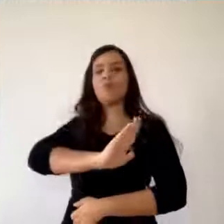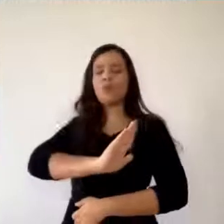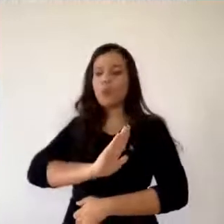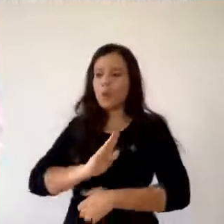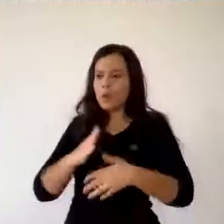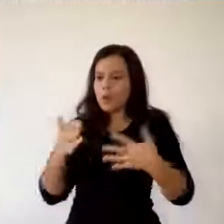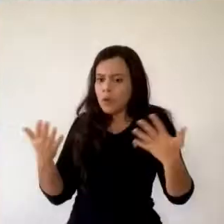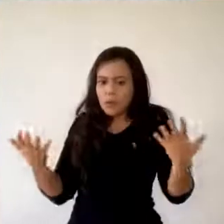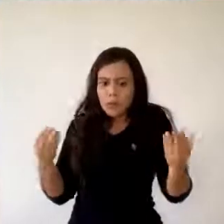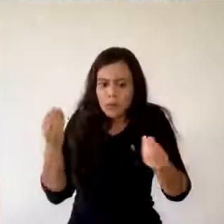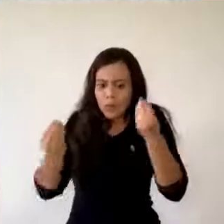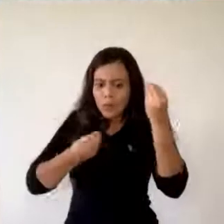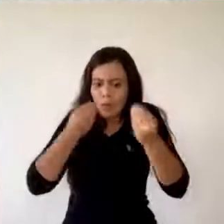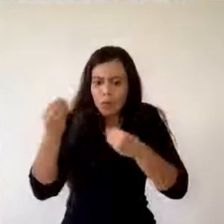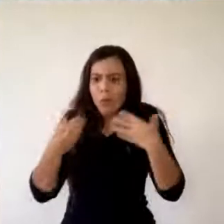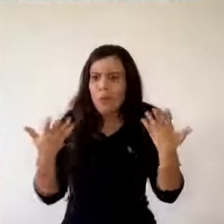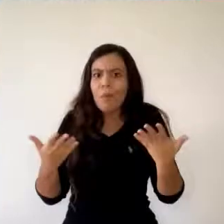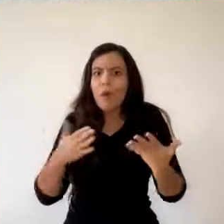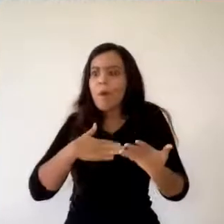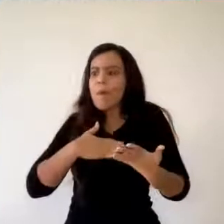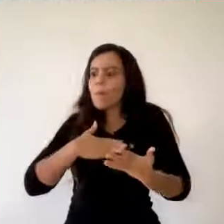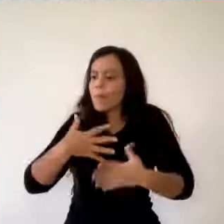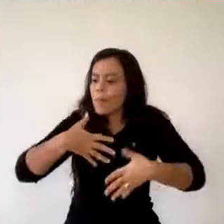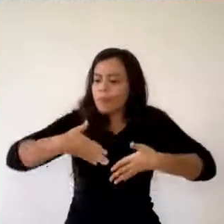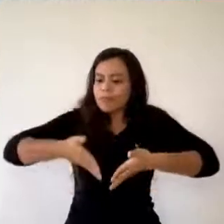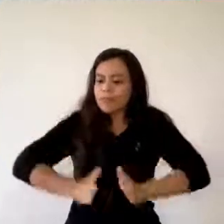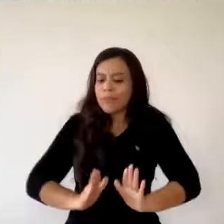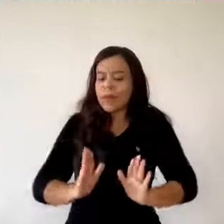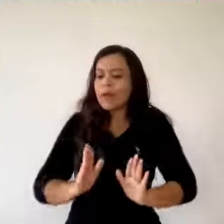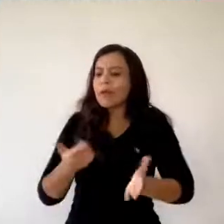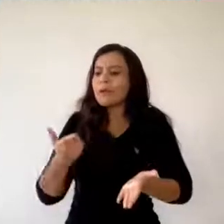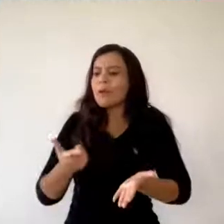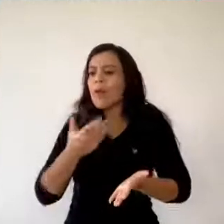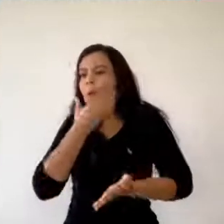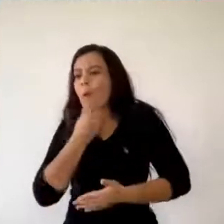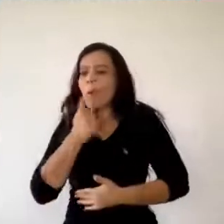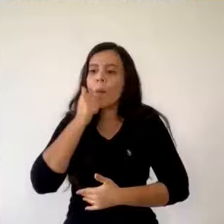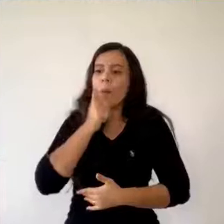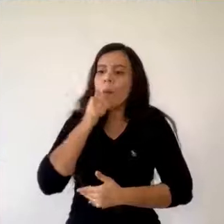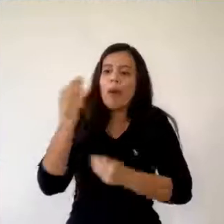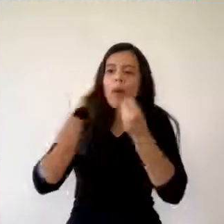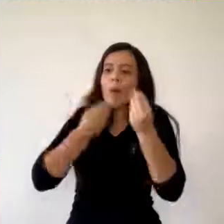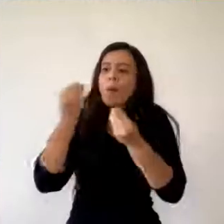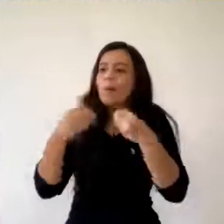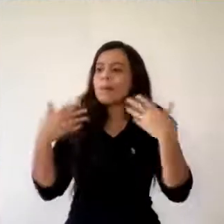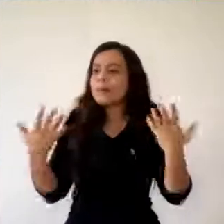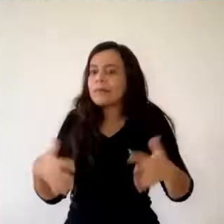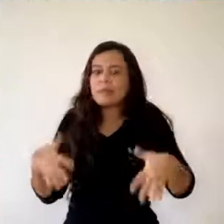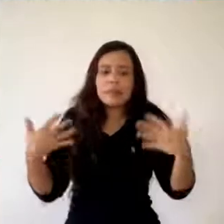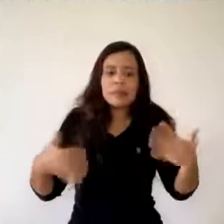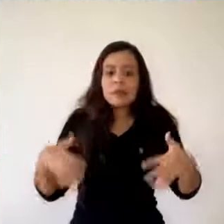outraged and they tried to find out if there was anything else. Who was that baby and